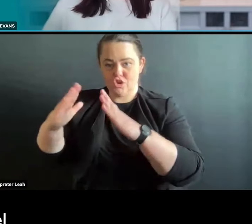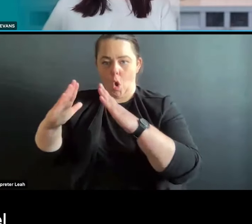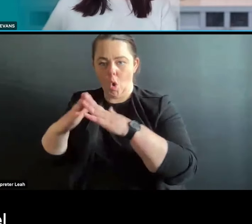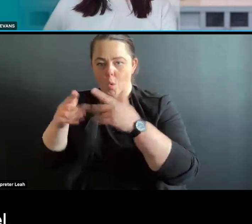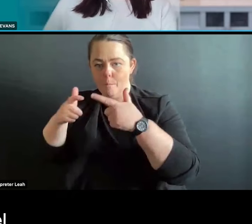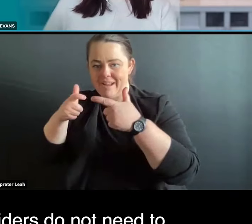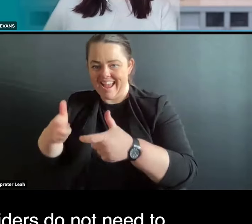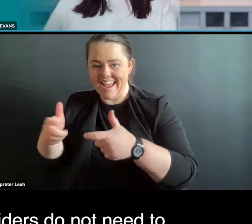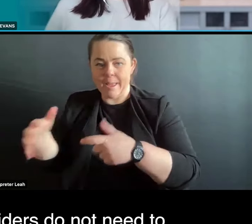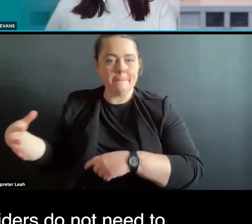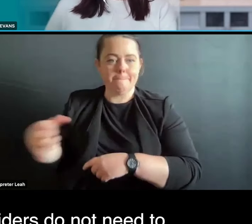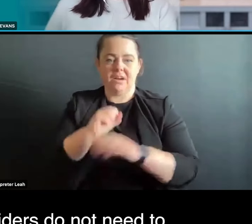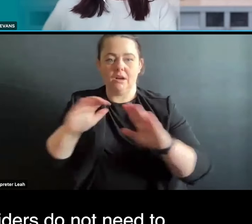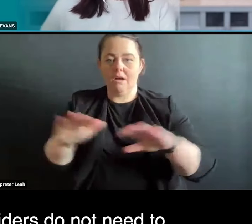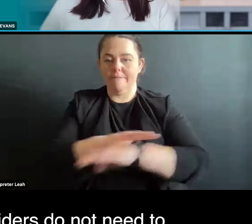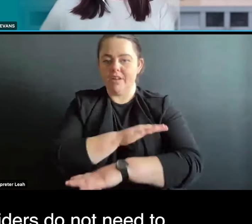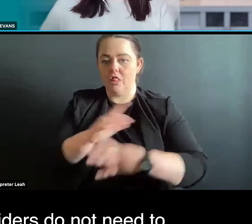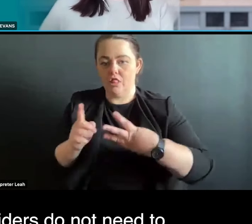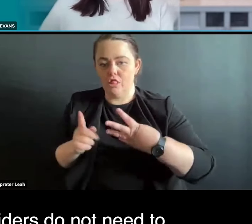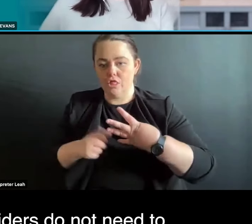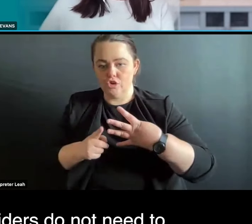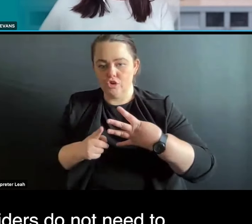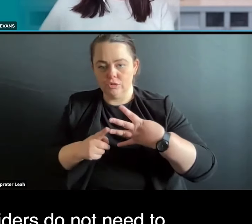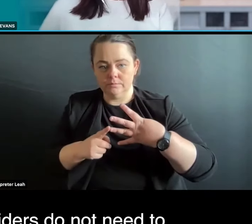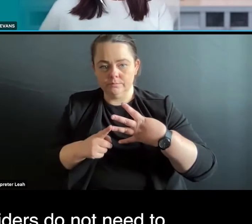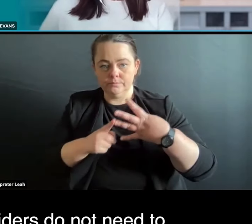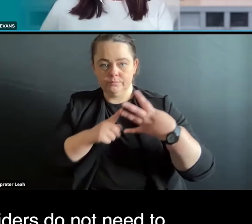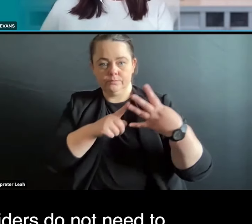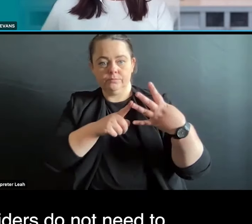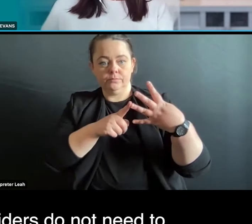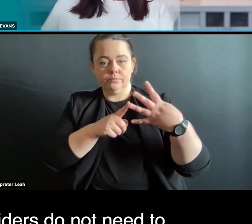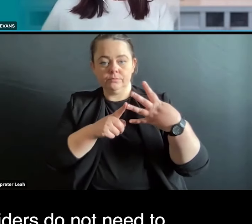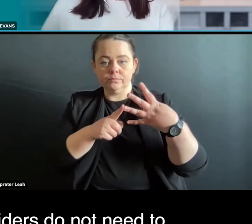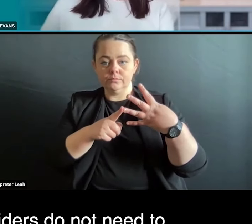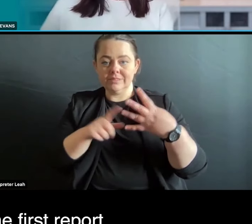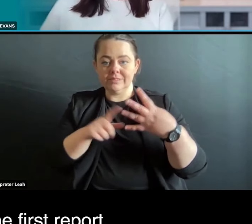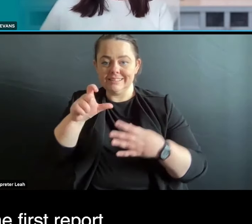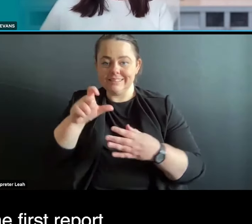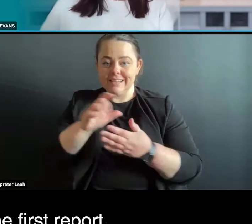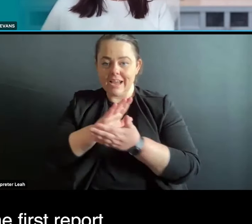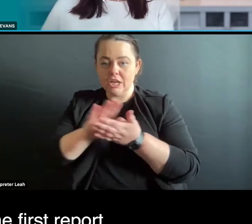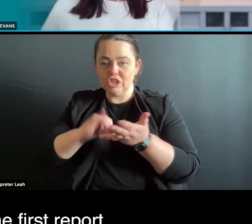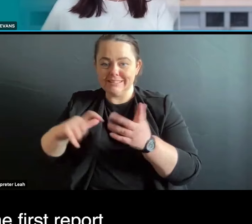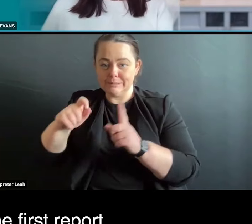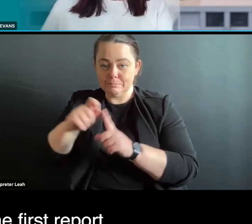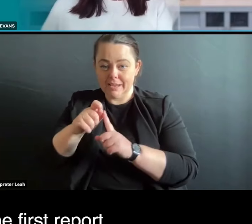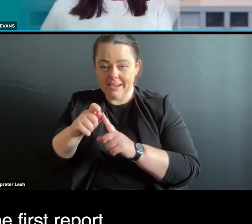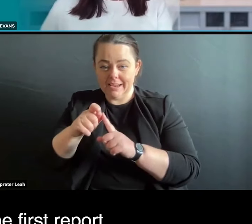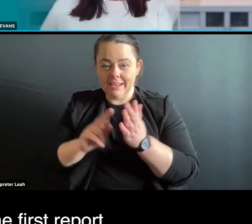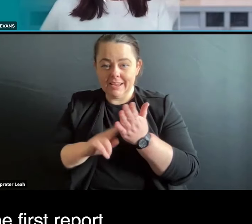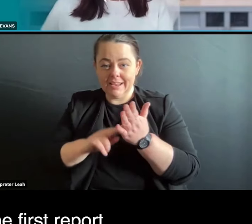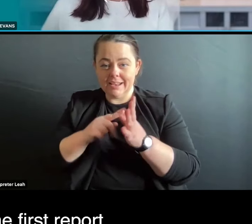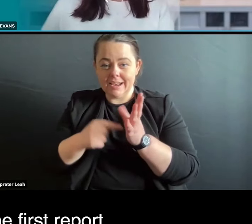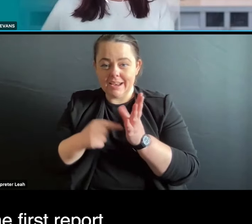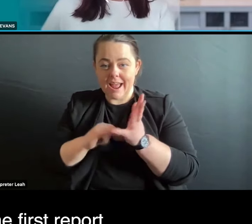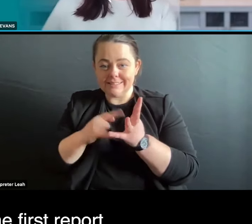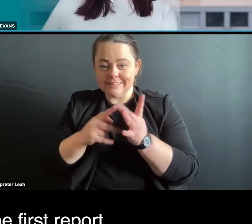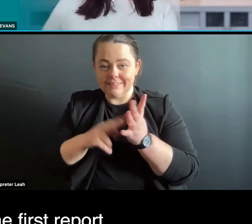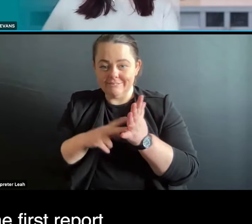level. CHSP, MPS and NATCFAC providers do not need to complete this section for the first